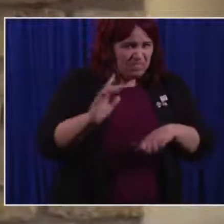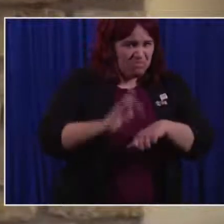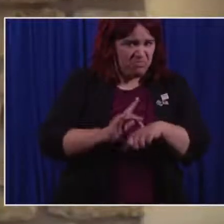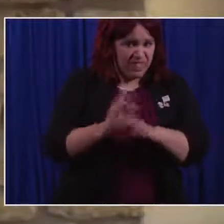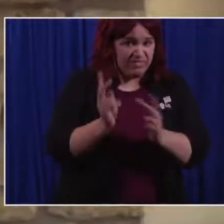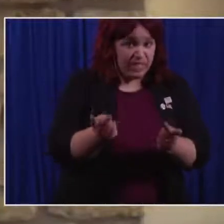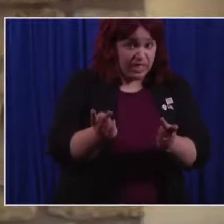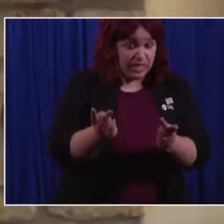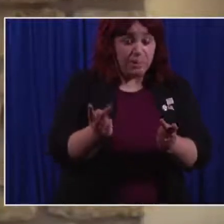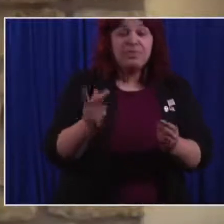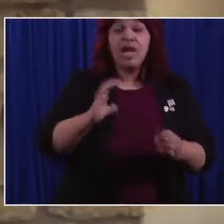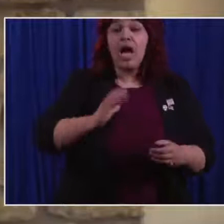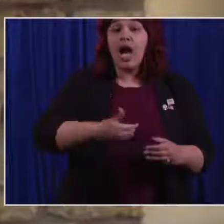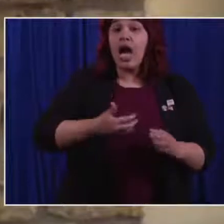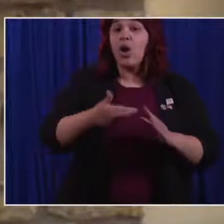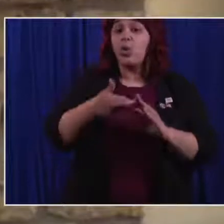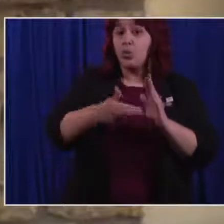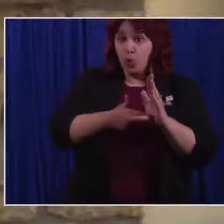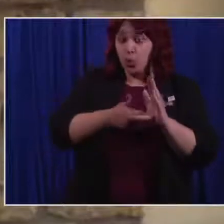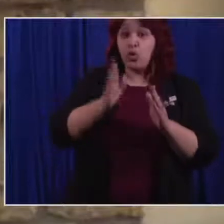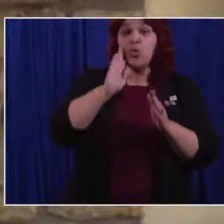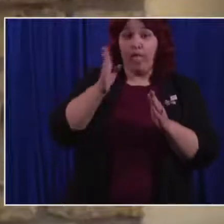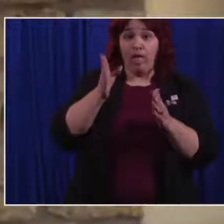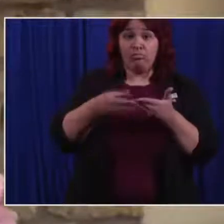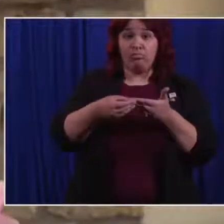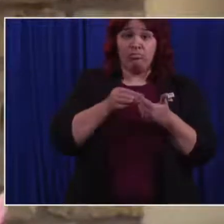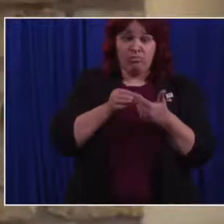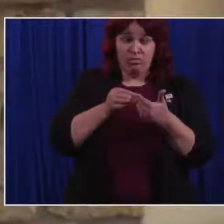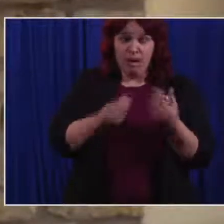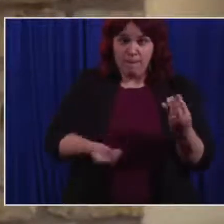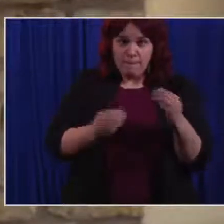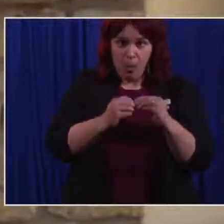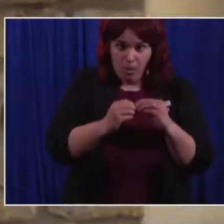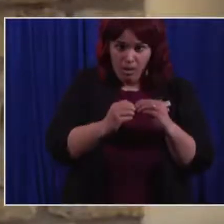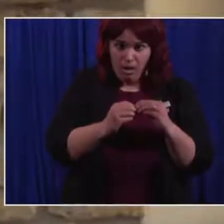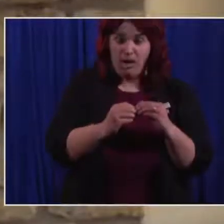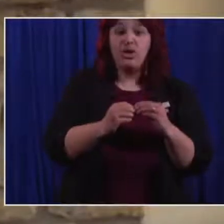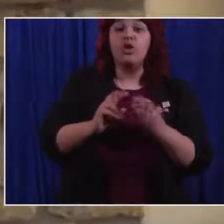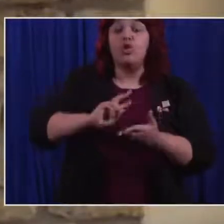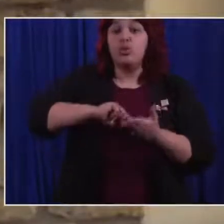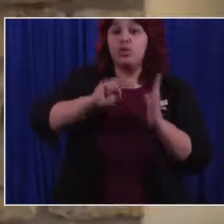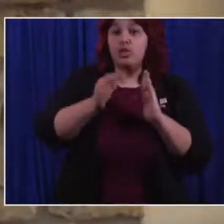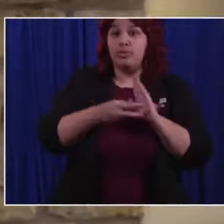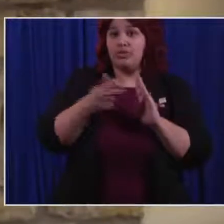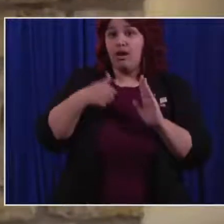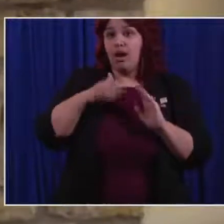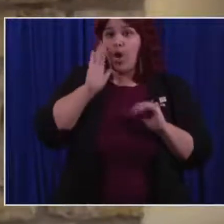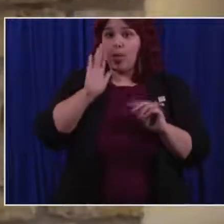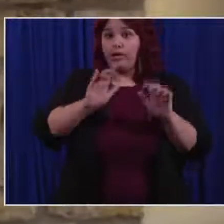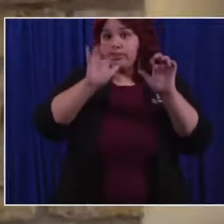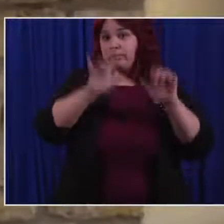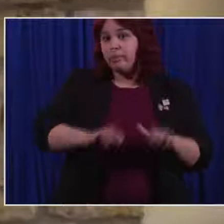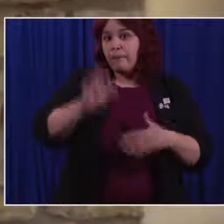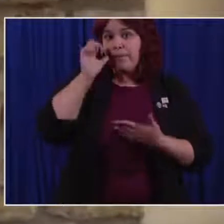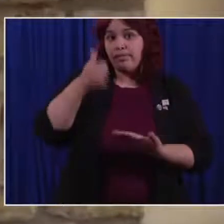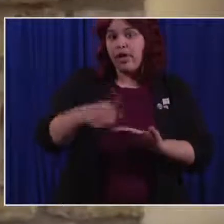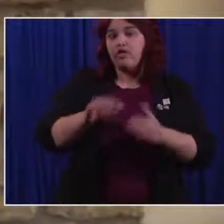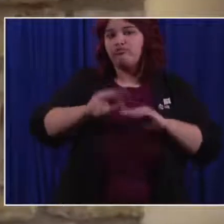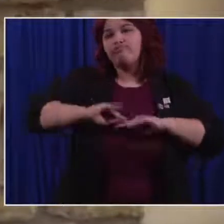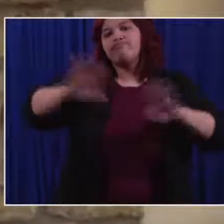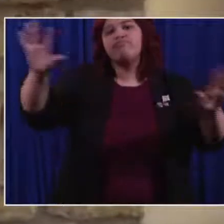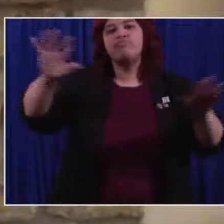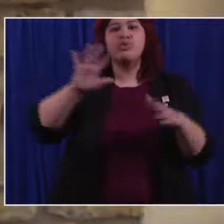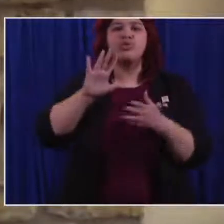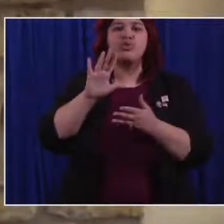that. And there will be a new letter going out shortly to our assisted living facilities around